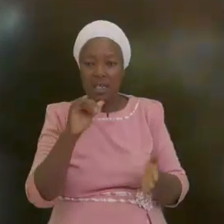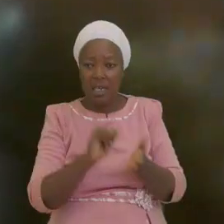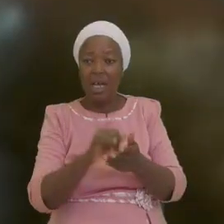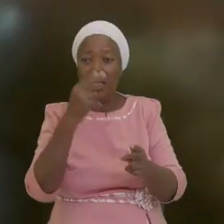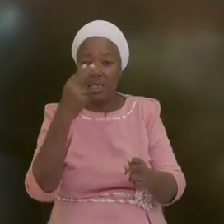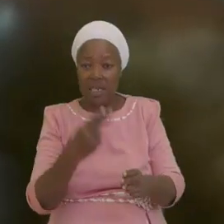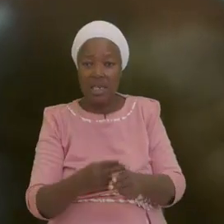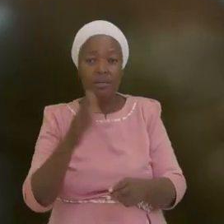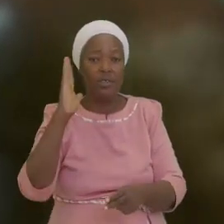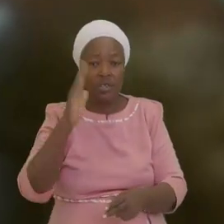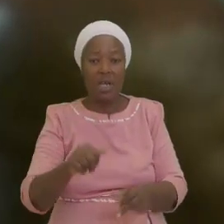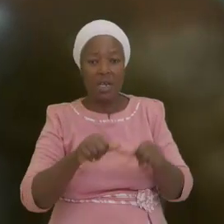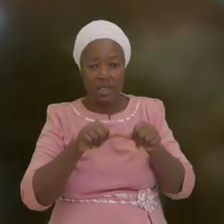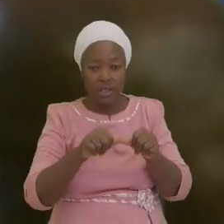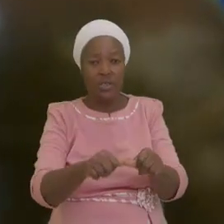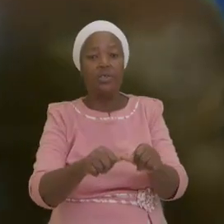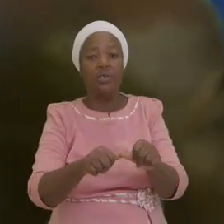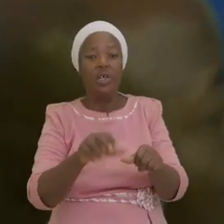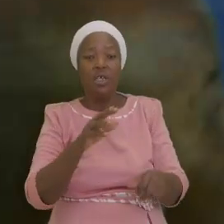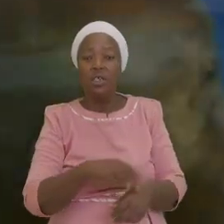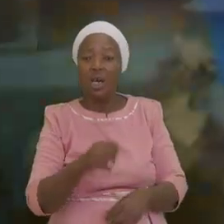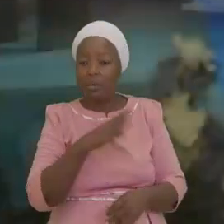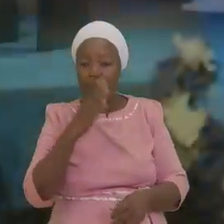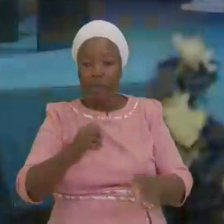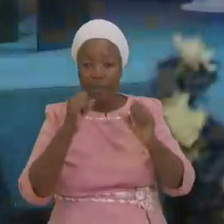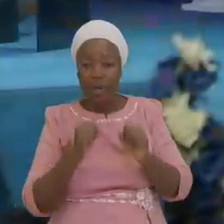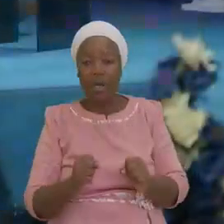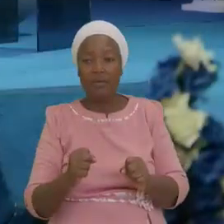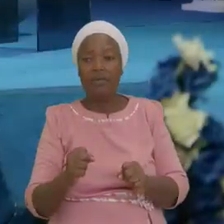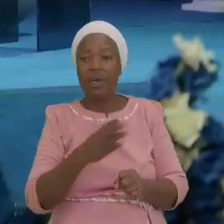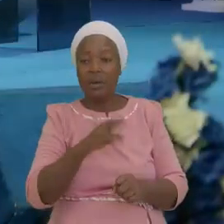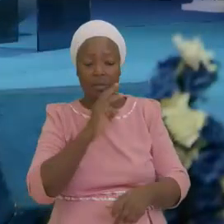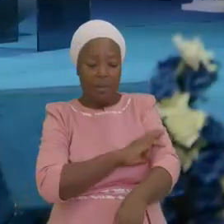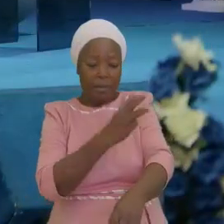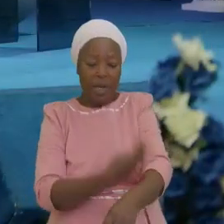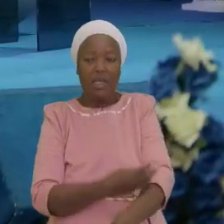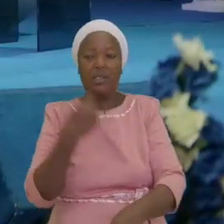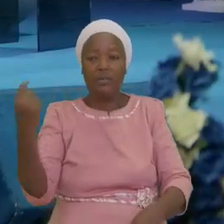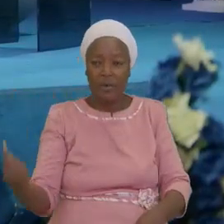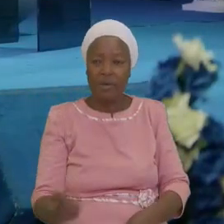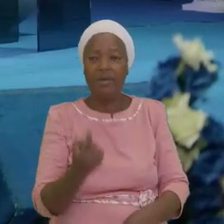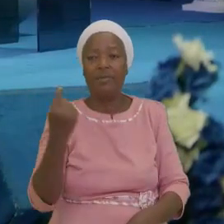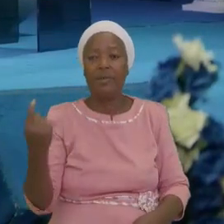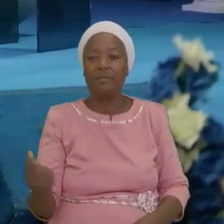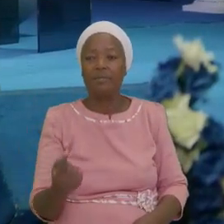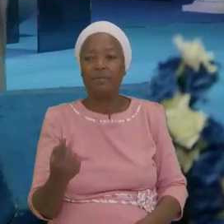shall endure, shall exist, shall be powerful, shall be mighty forever.